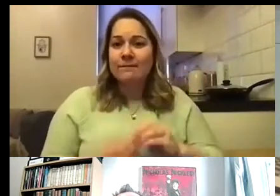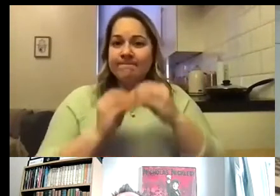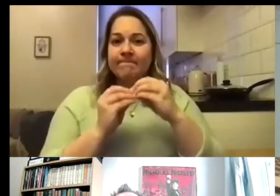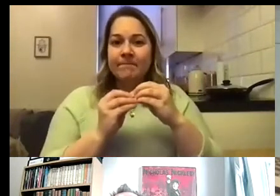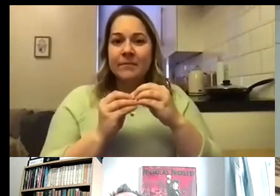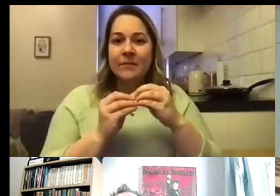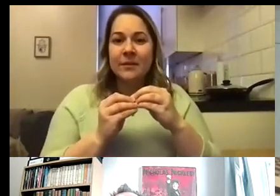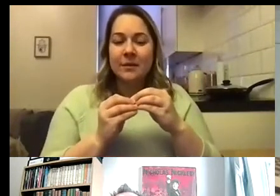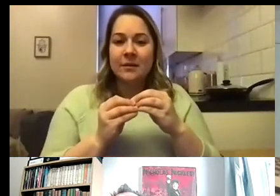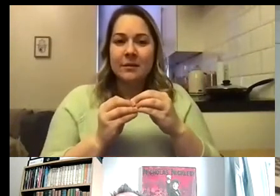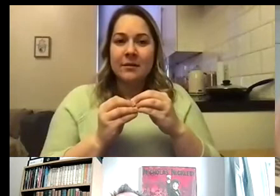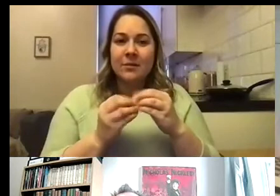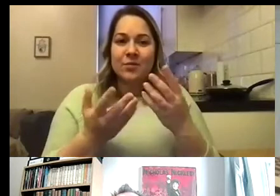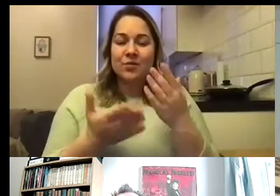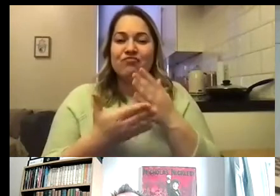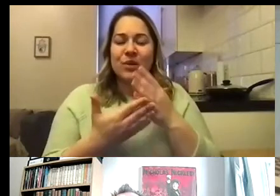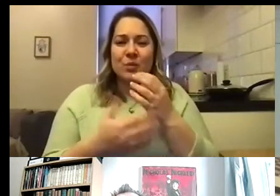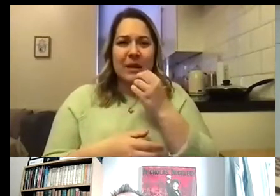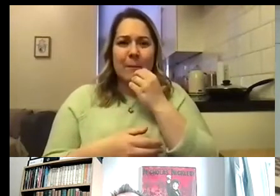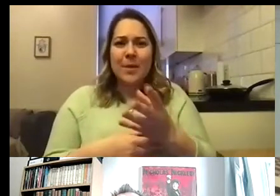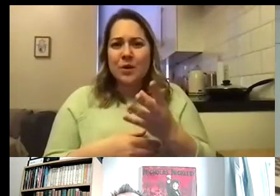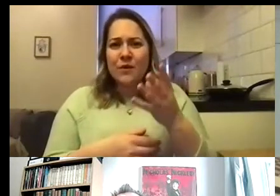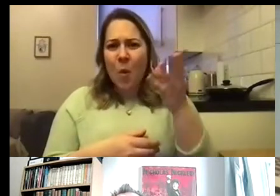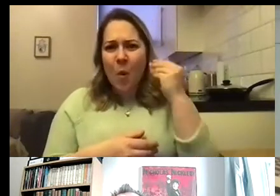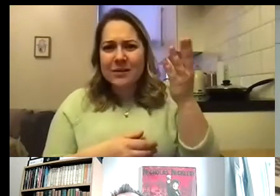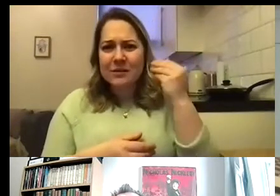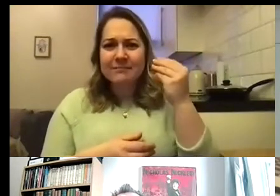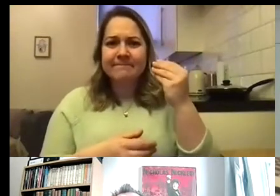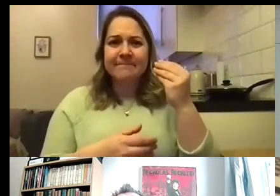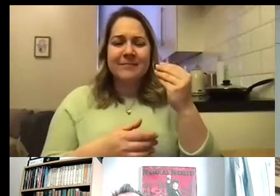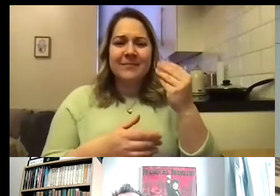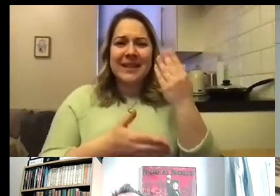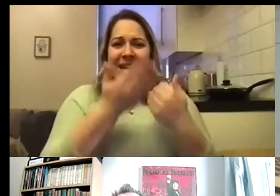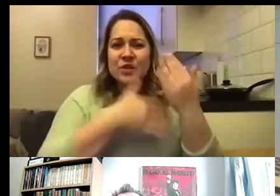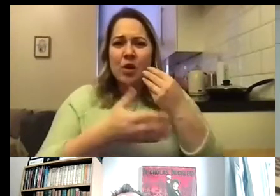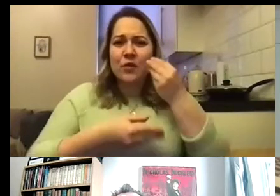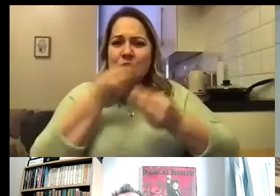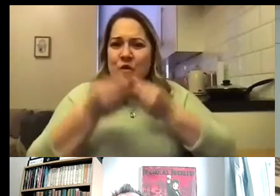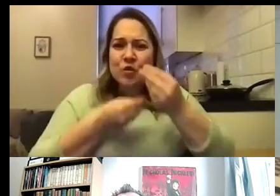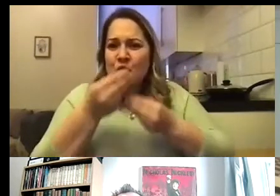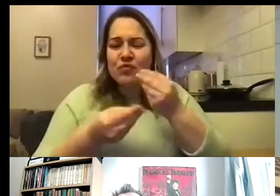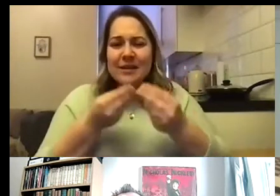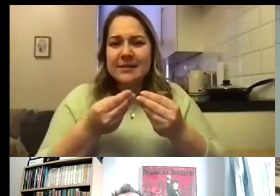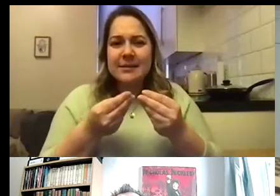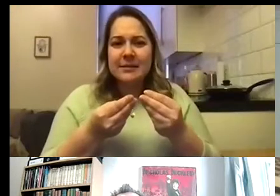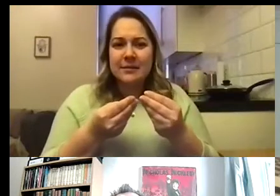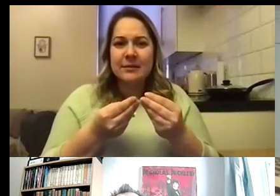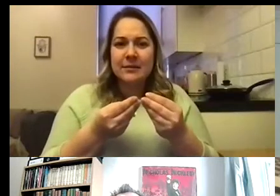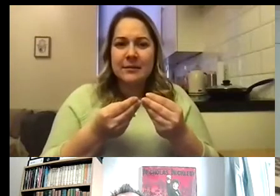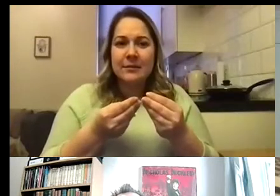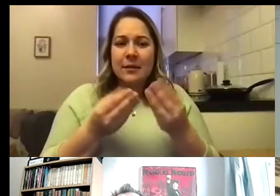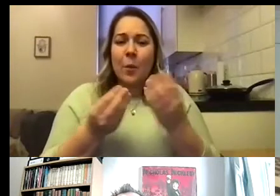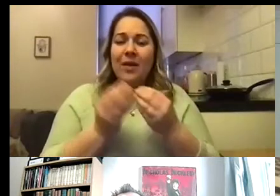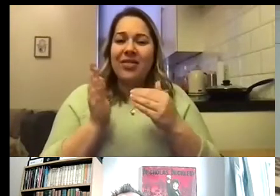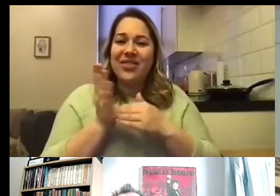beautiful kind of audio historical narratives and stories, and with the zine